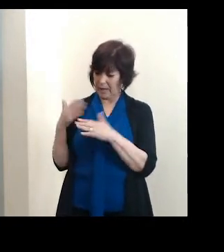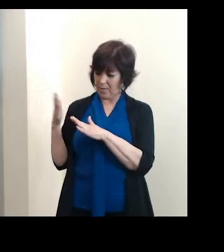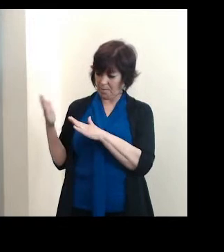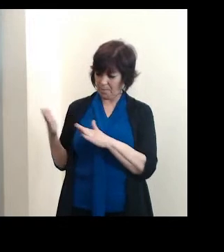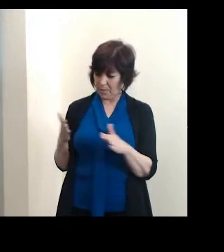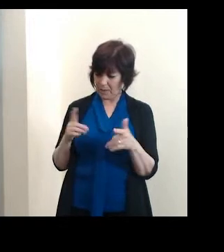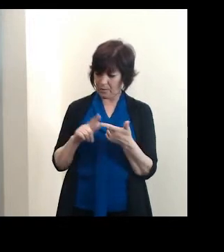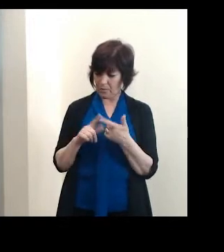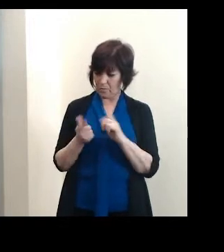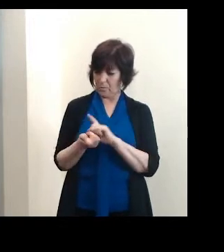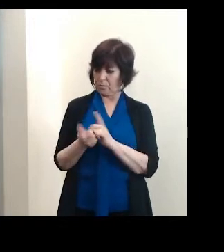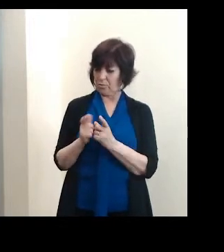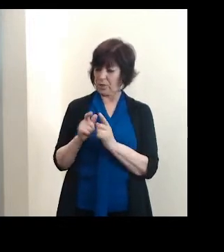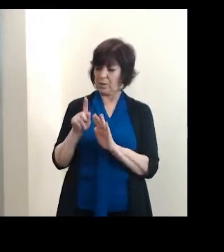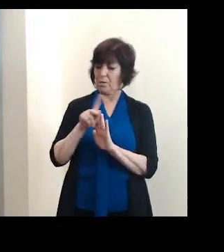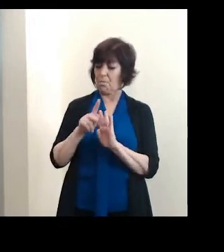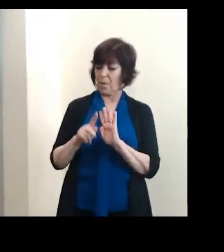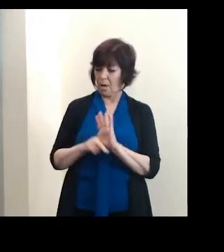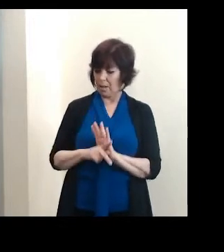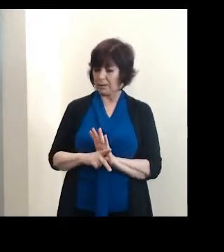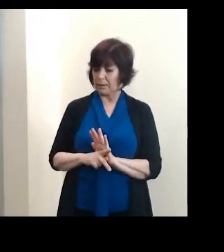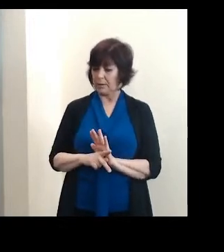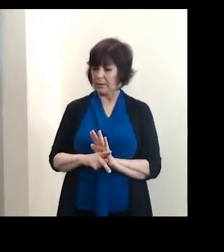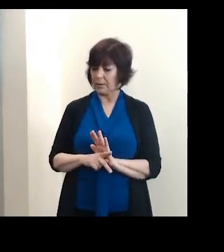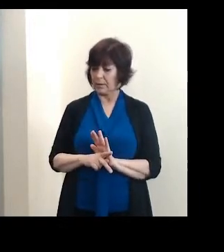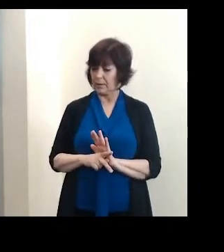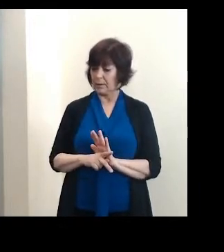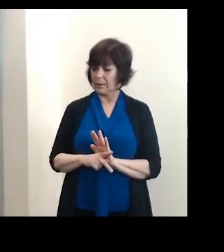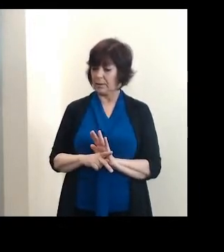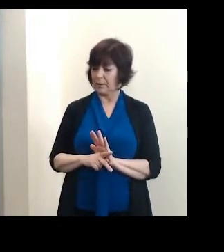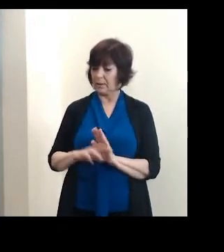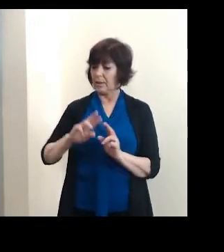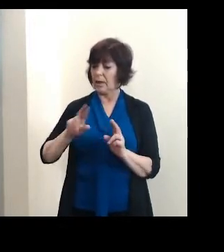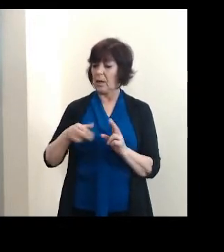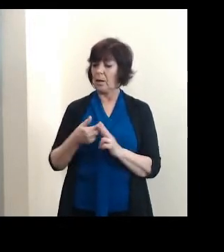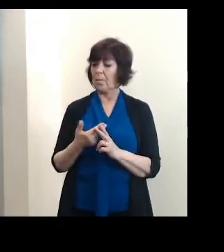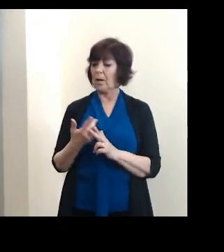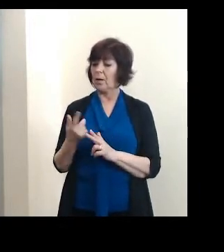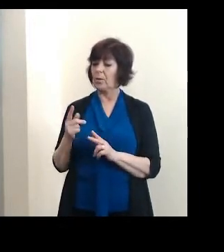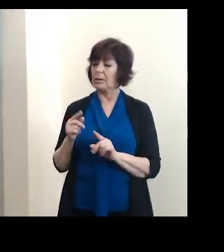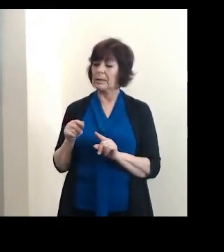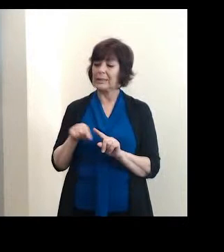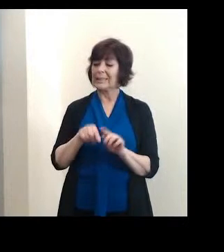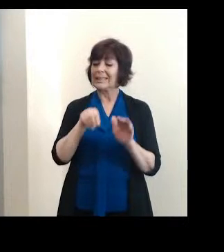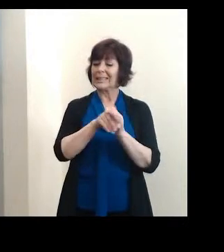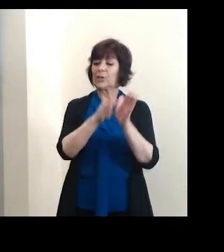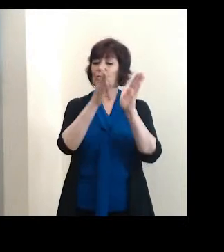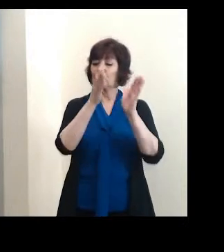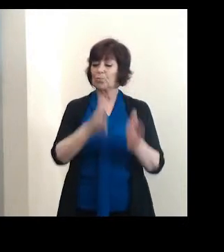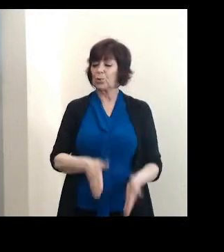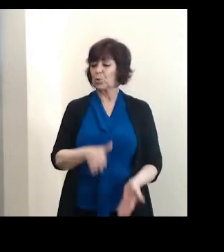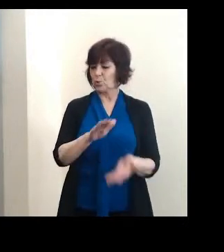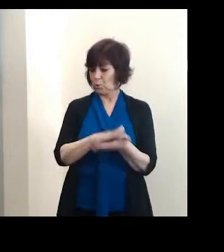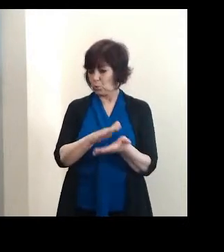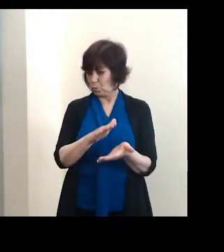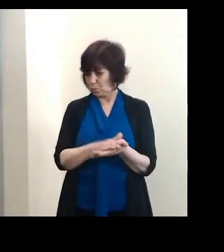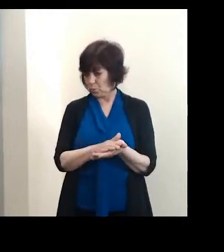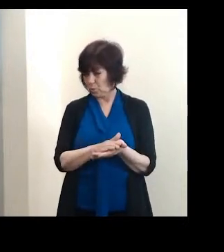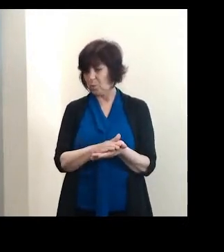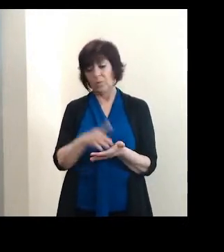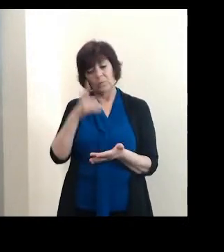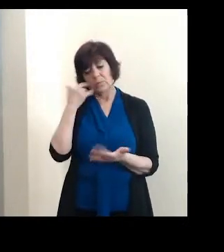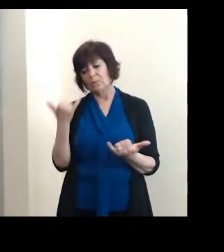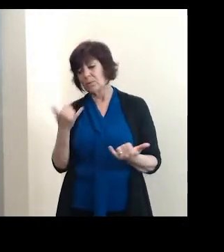policies regarding the in-person school education, given the number of kids that have